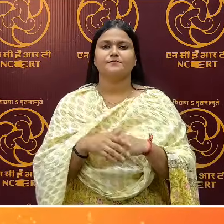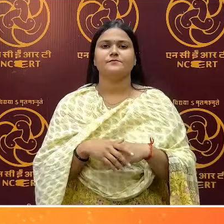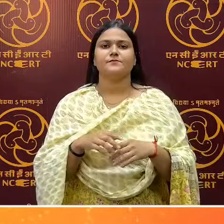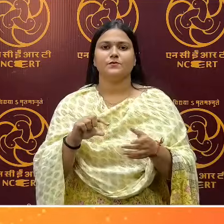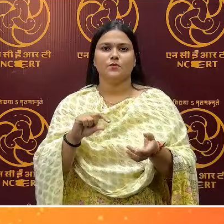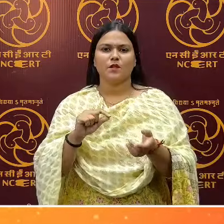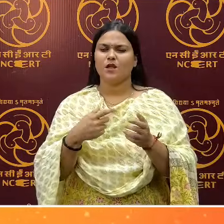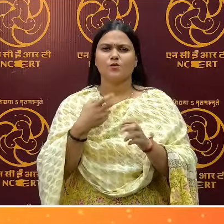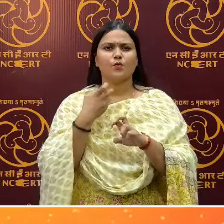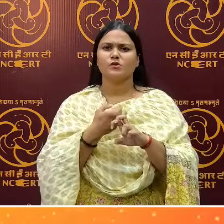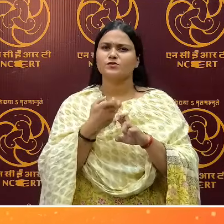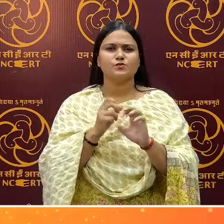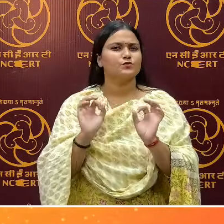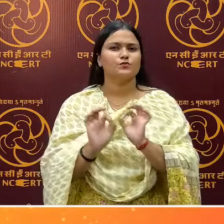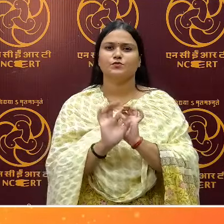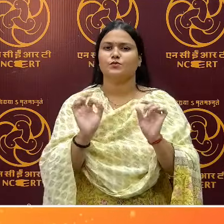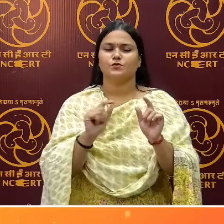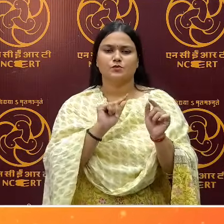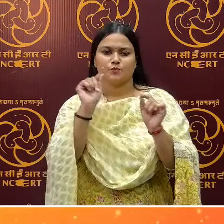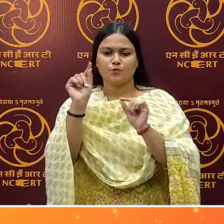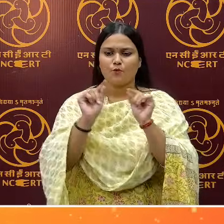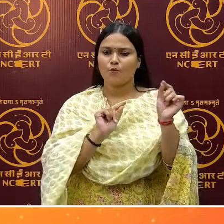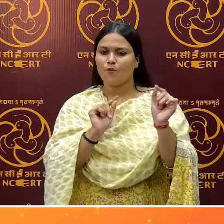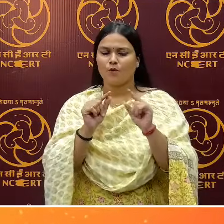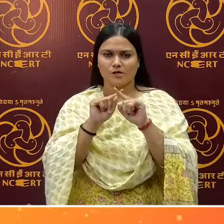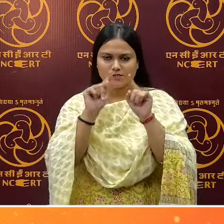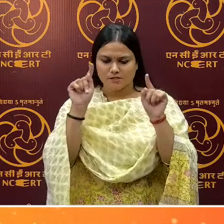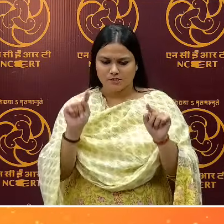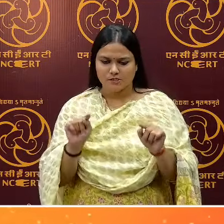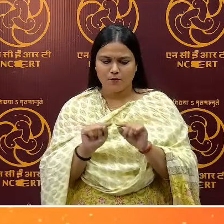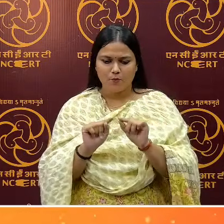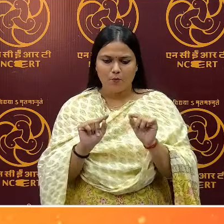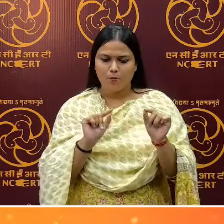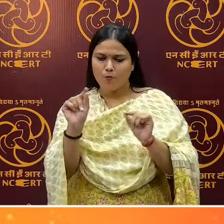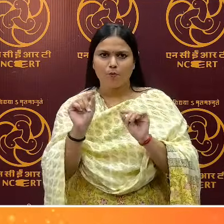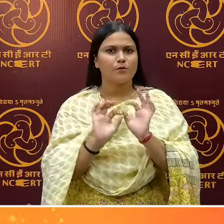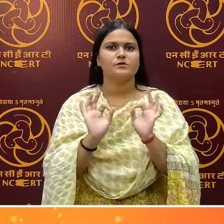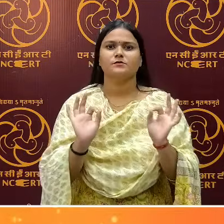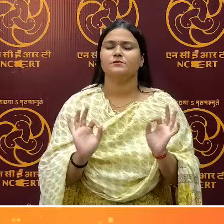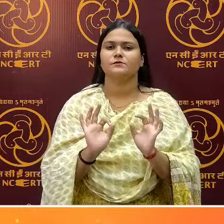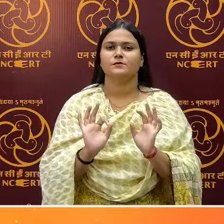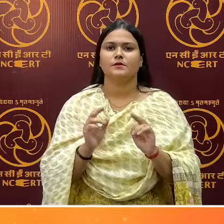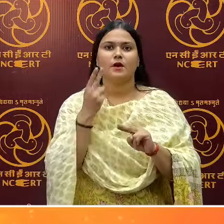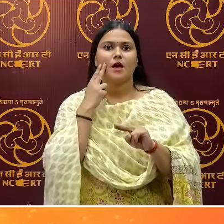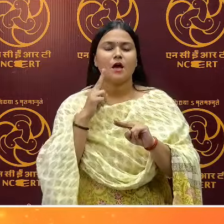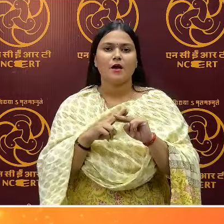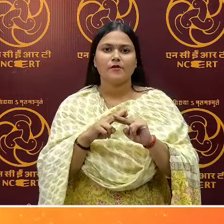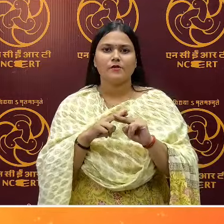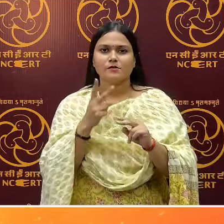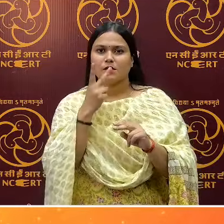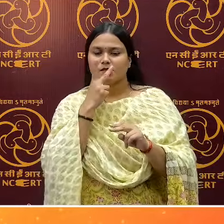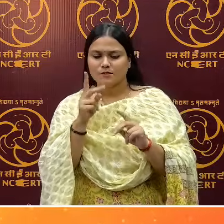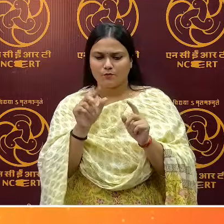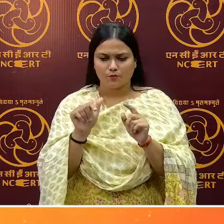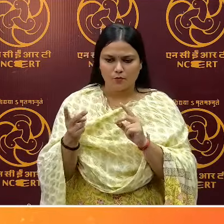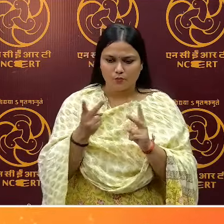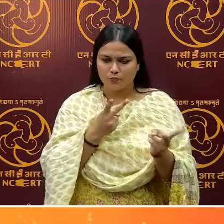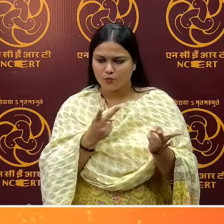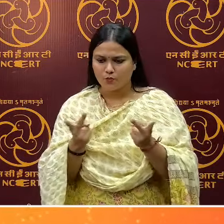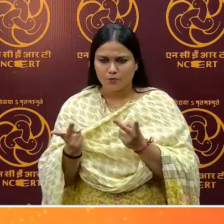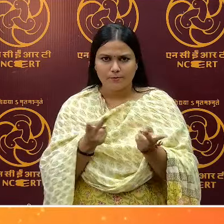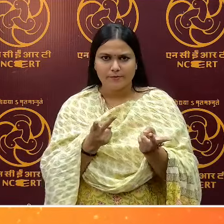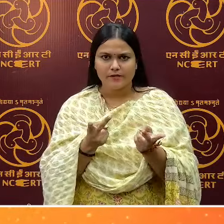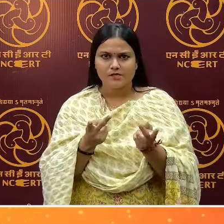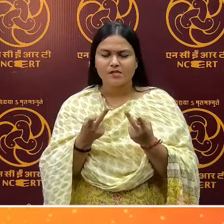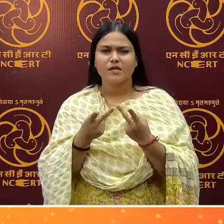not like a stone, irregular shape, right? But at the same time, if you look at this spinner, what is the difference between this spinner